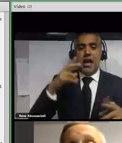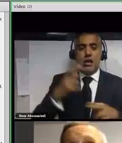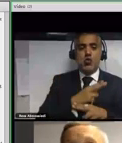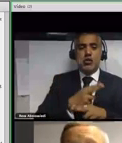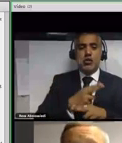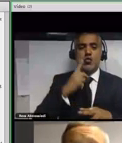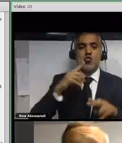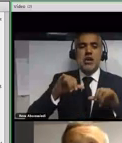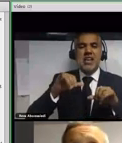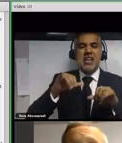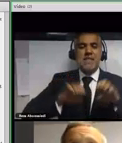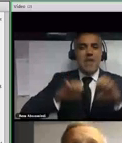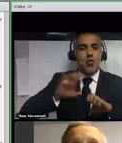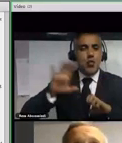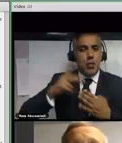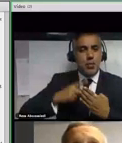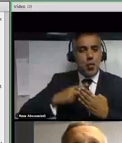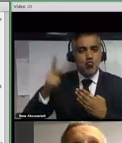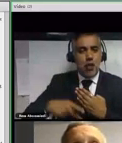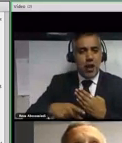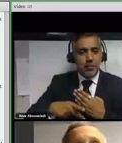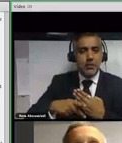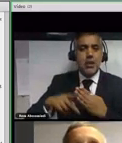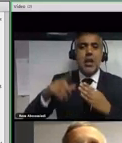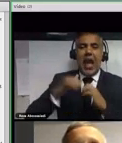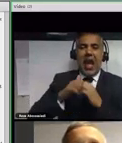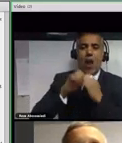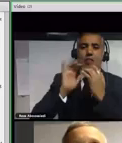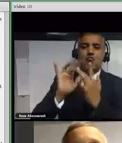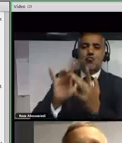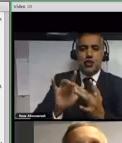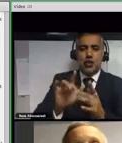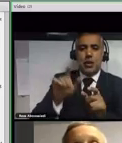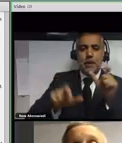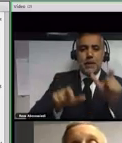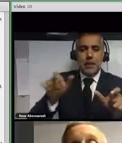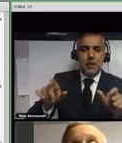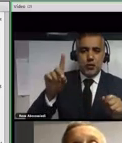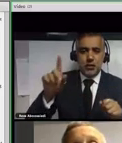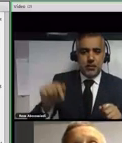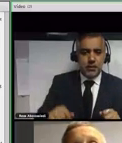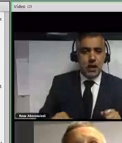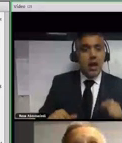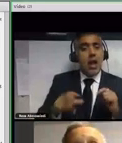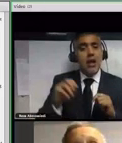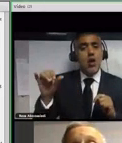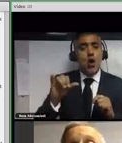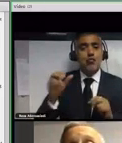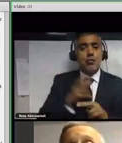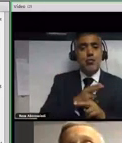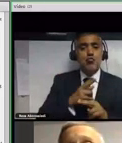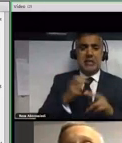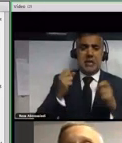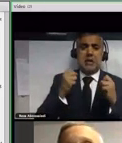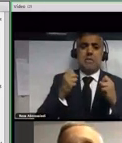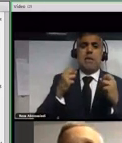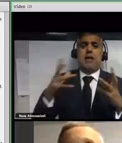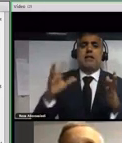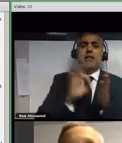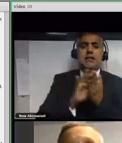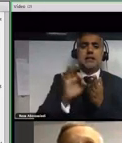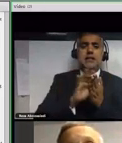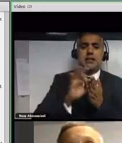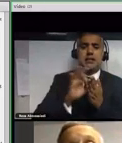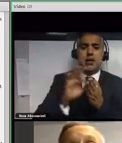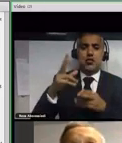evaluating how well their programs are reaching people with disabilities. And they're being used in a growing number of censuses and